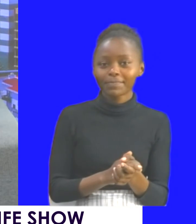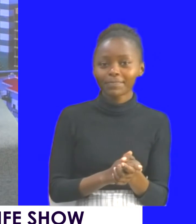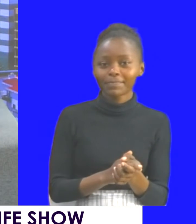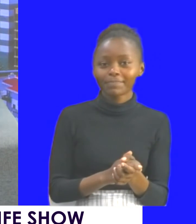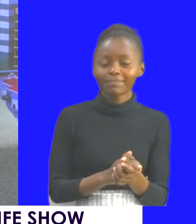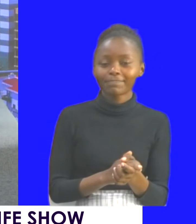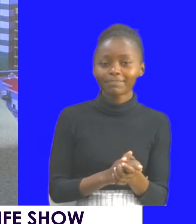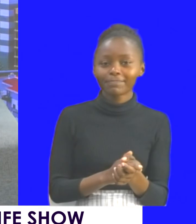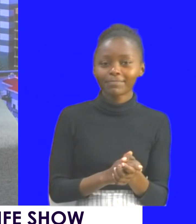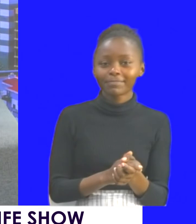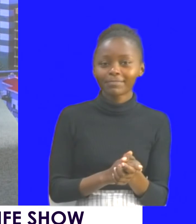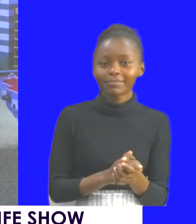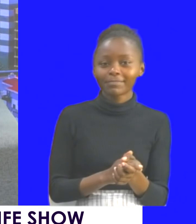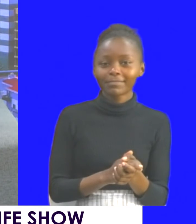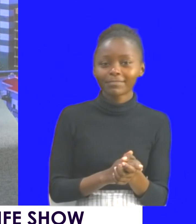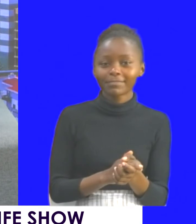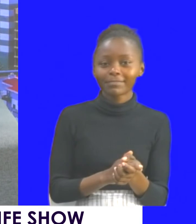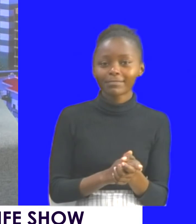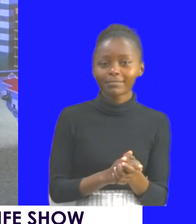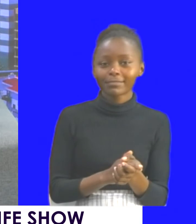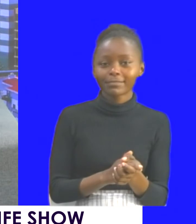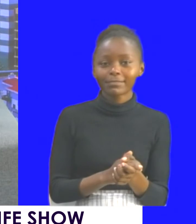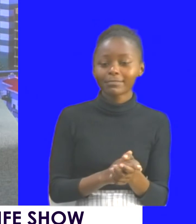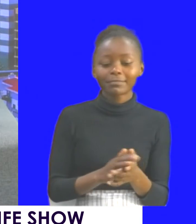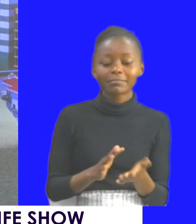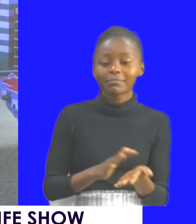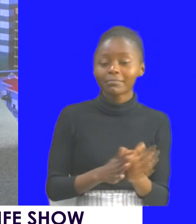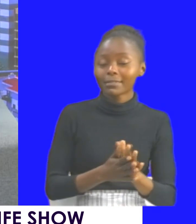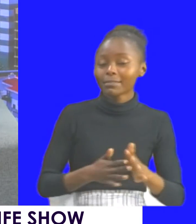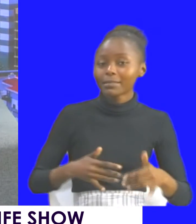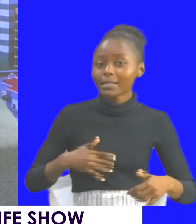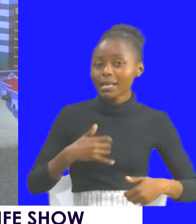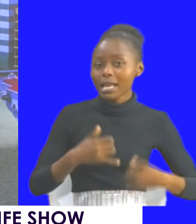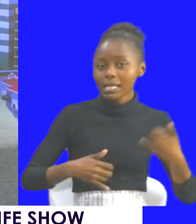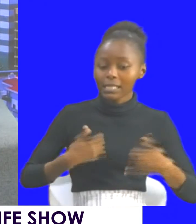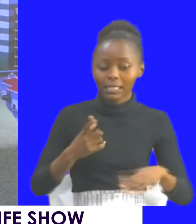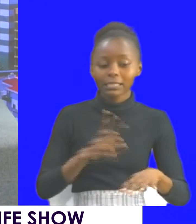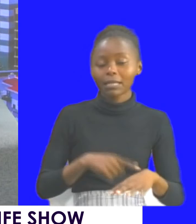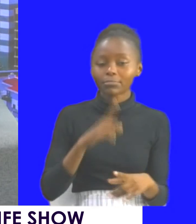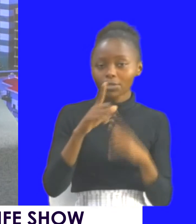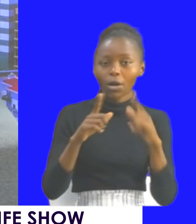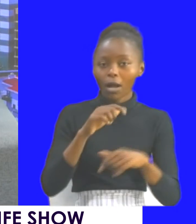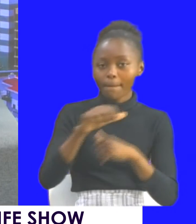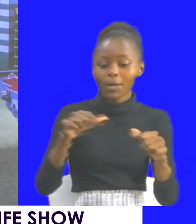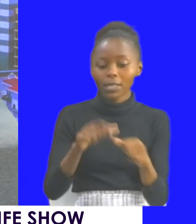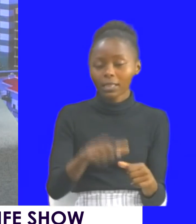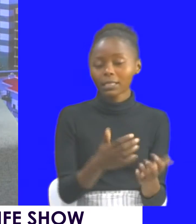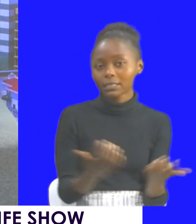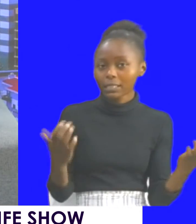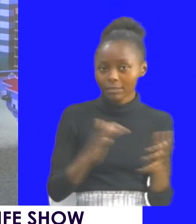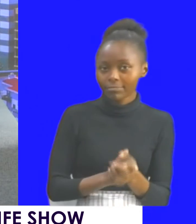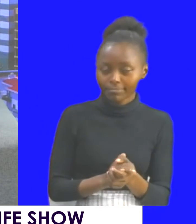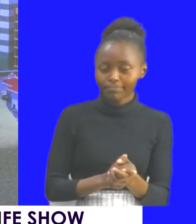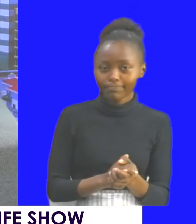Let me try and organize my mind. I get excited when I talk about these things. You know, let me organize